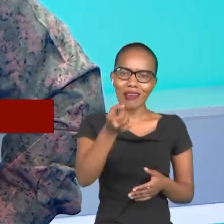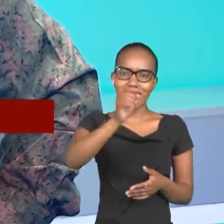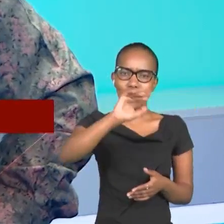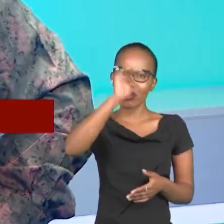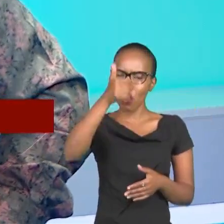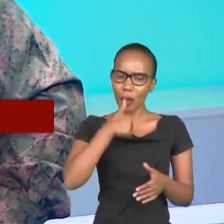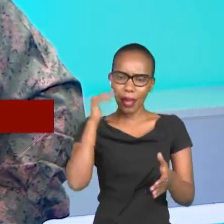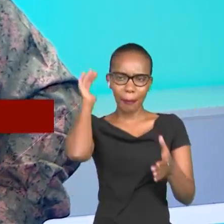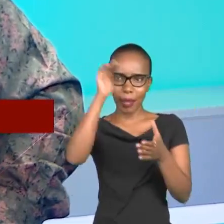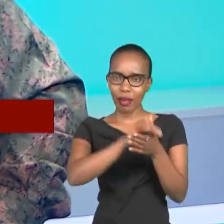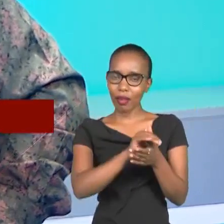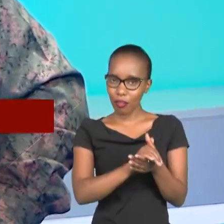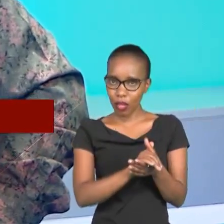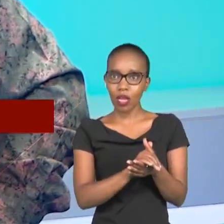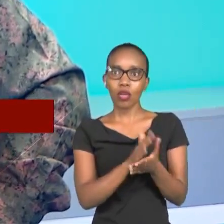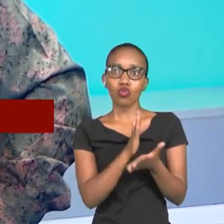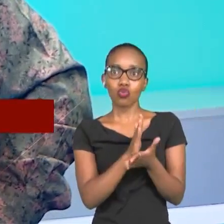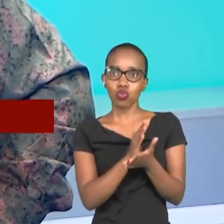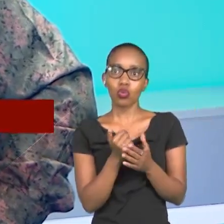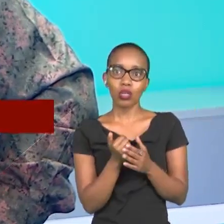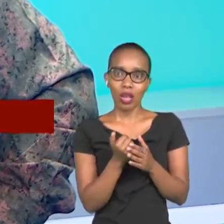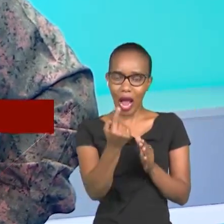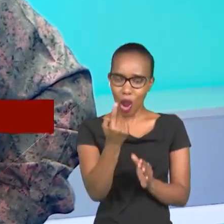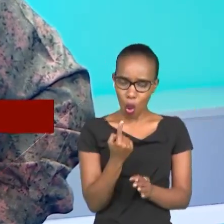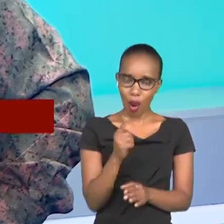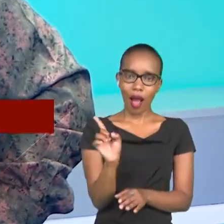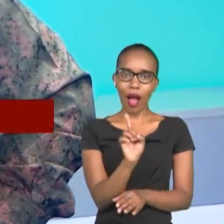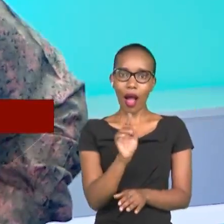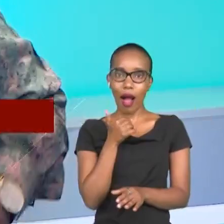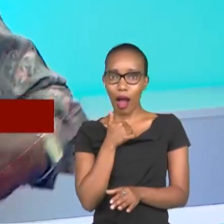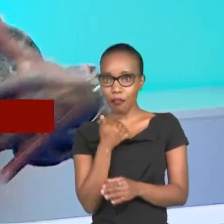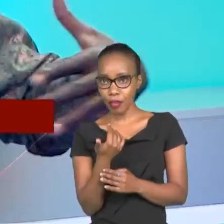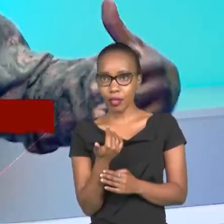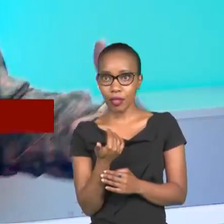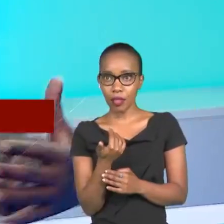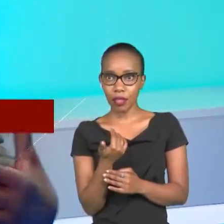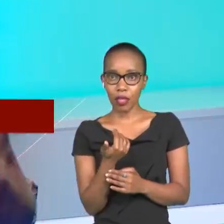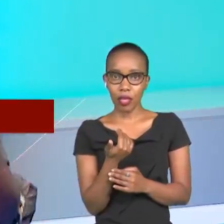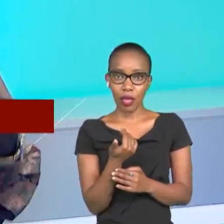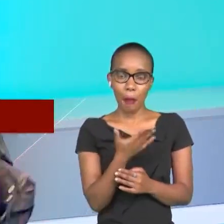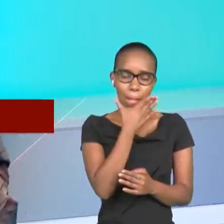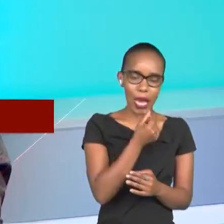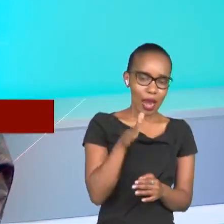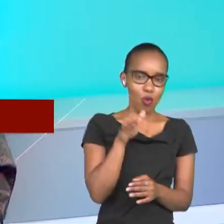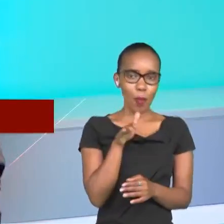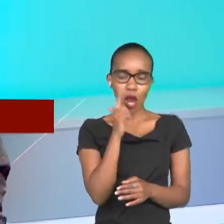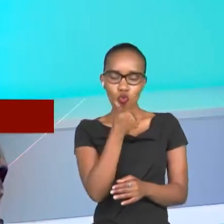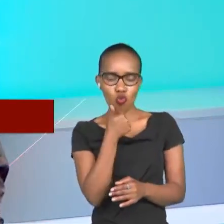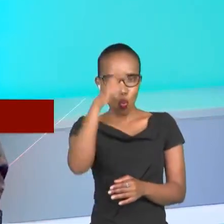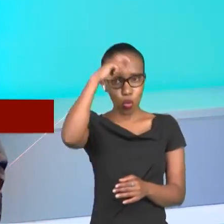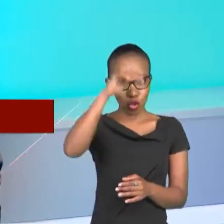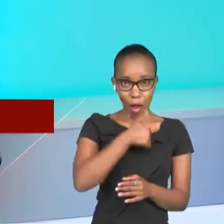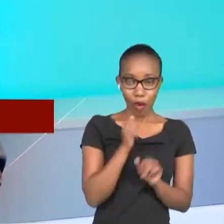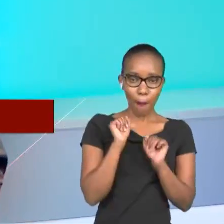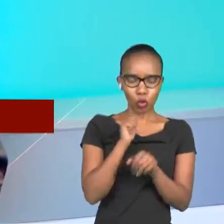I believe that you are not alone on your way. You have what you call men and women of wisdom, where you